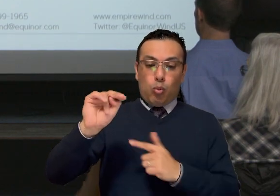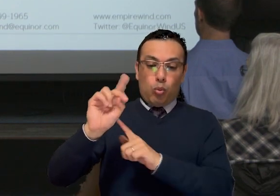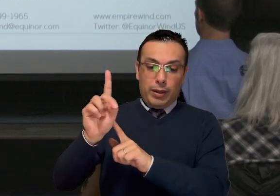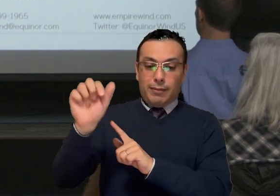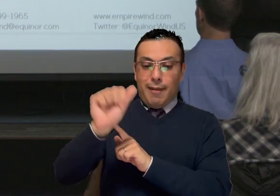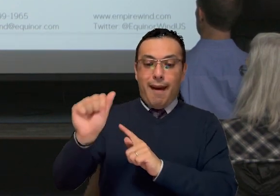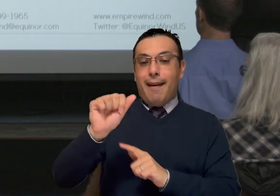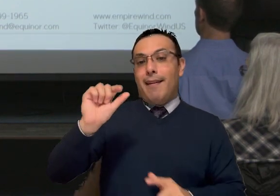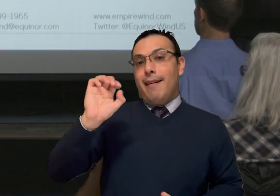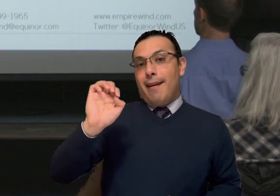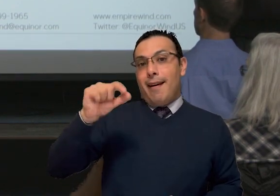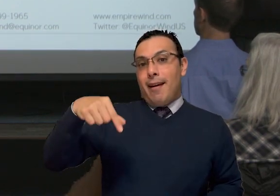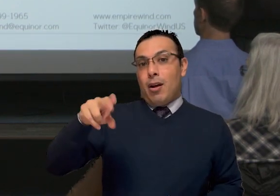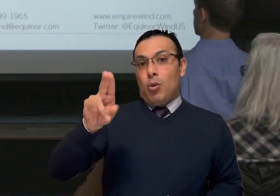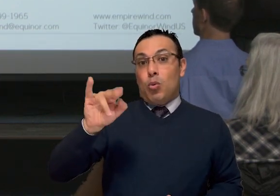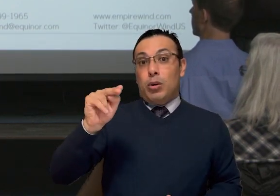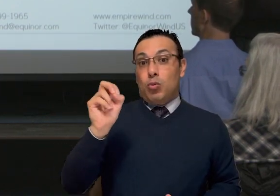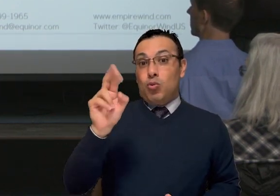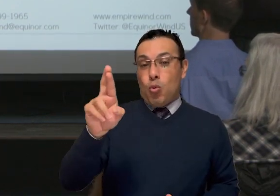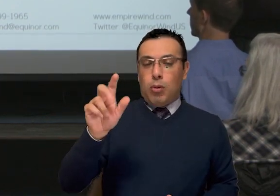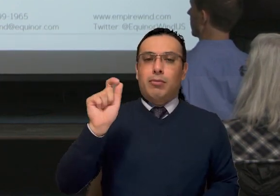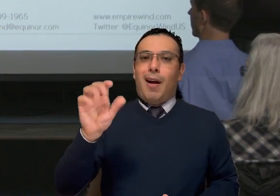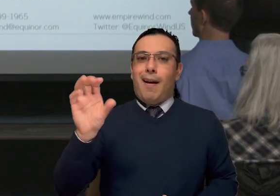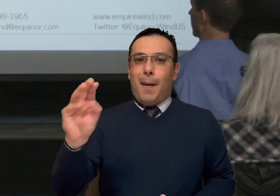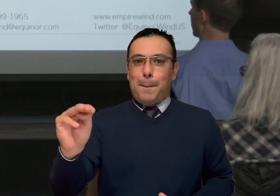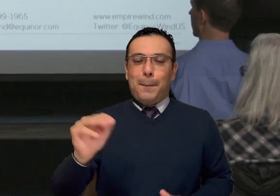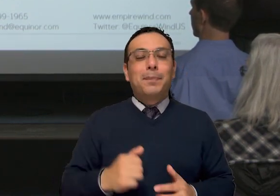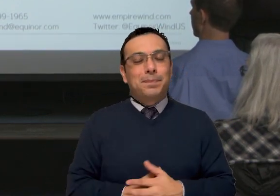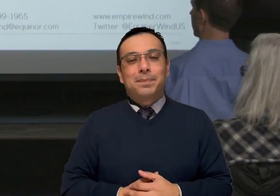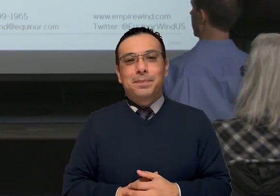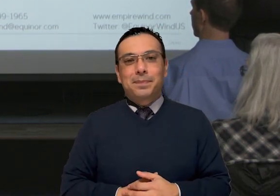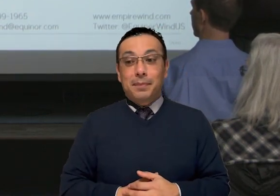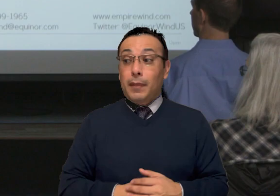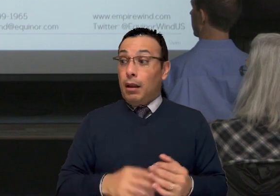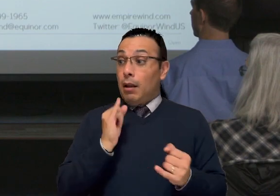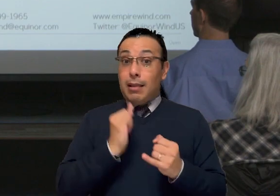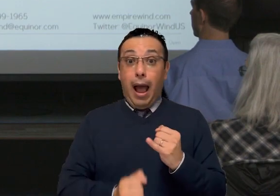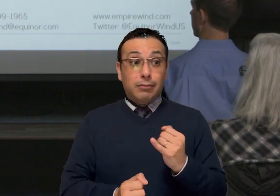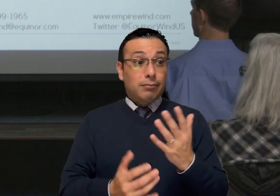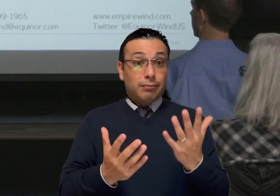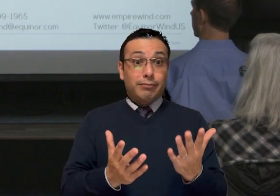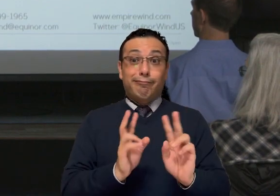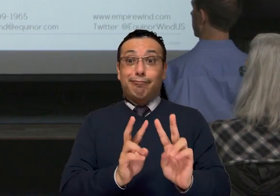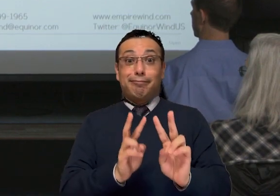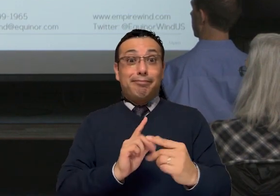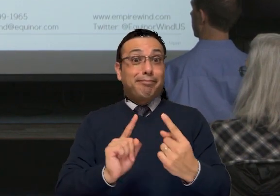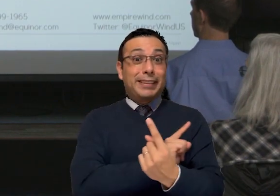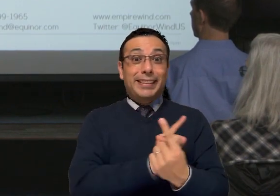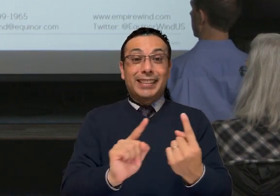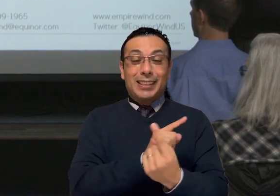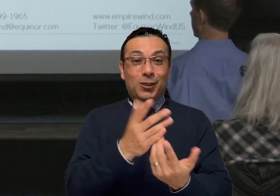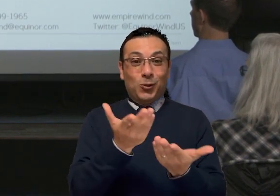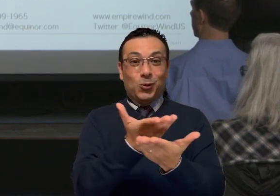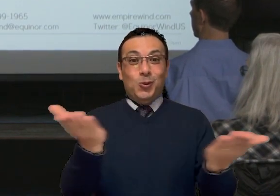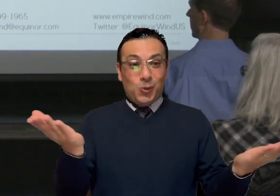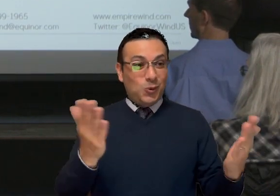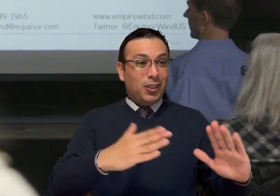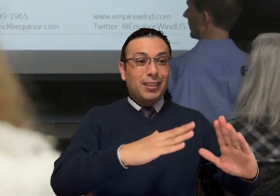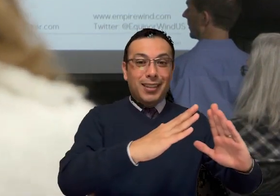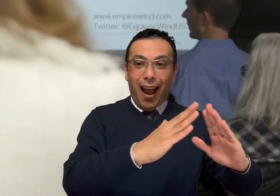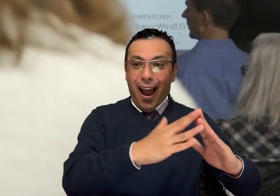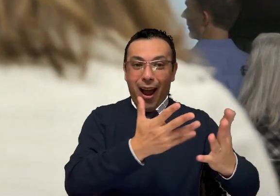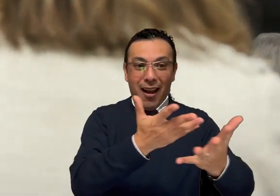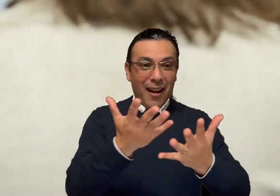And then finally, I look forward to seeing everyone around town throughout the festivals, throughout our local businesses here. Carrie Ann, who you